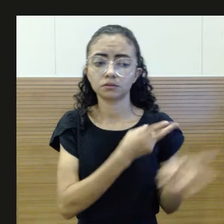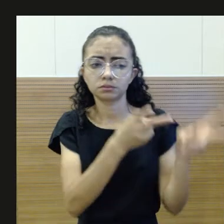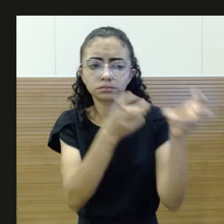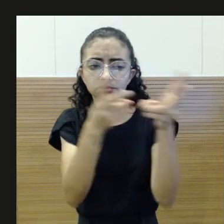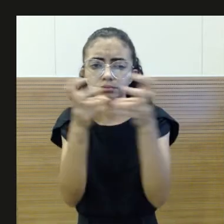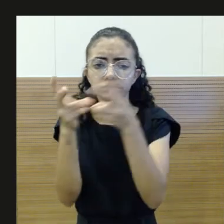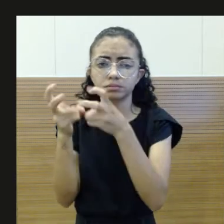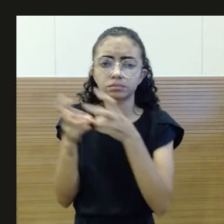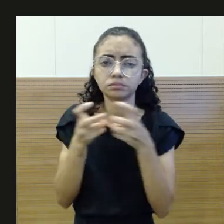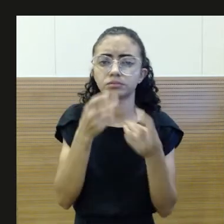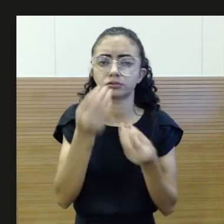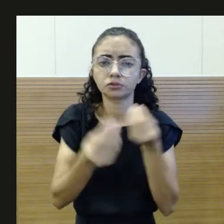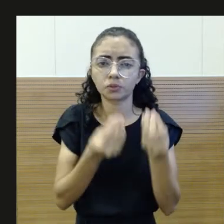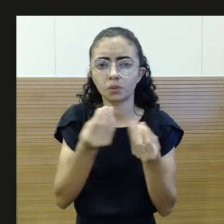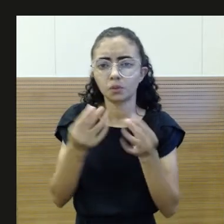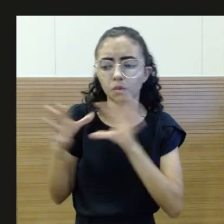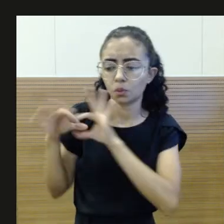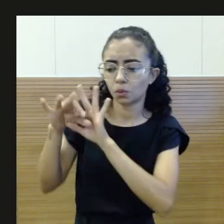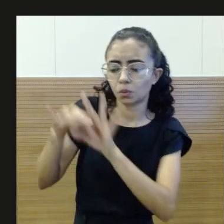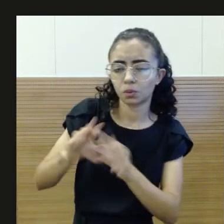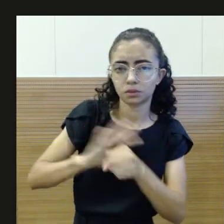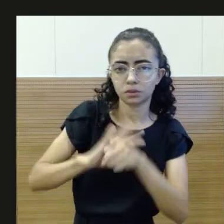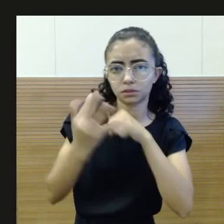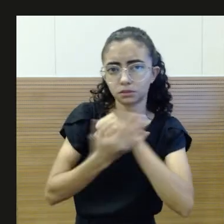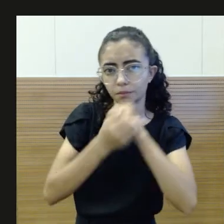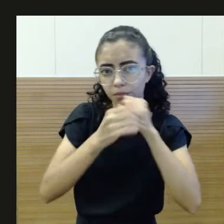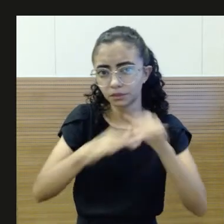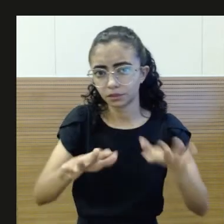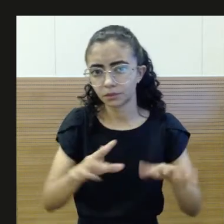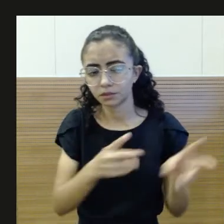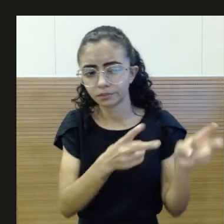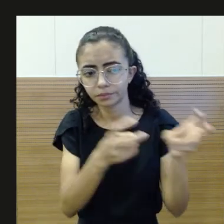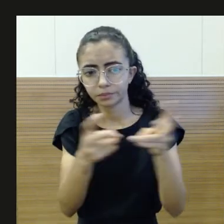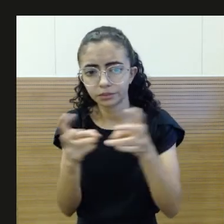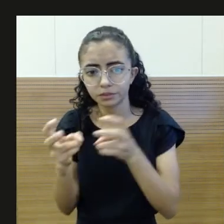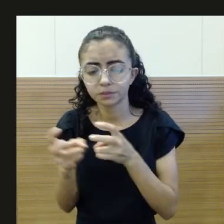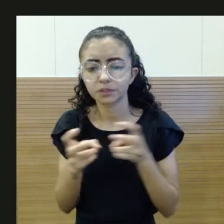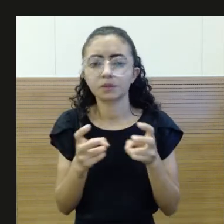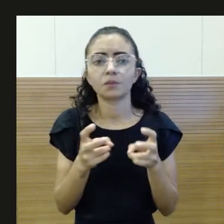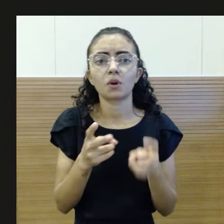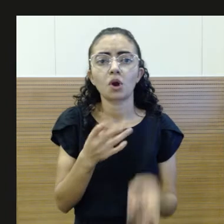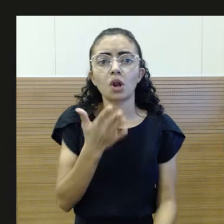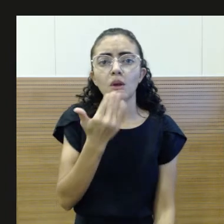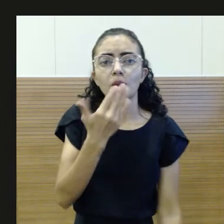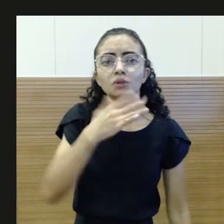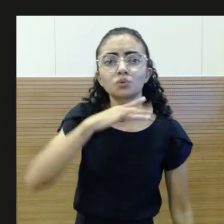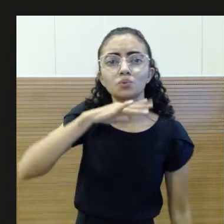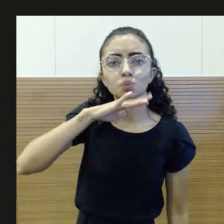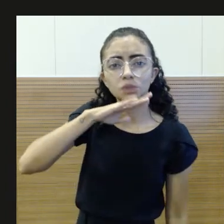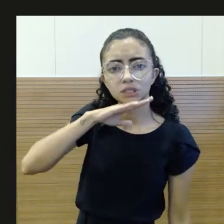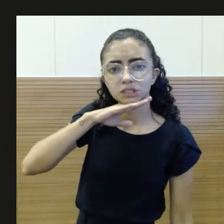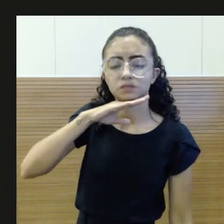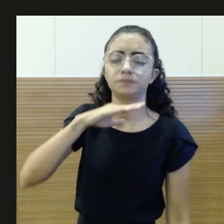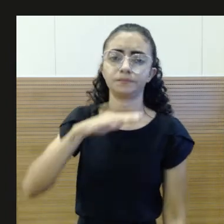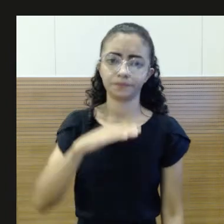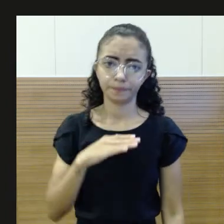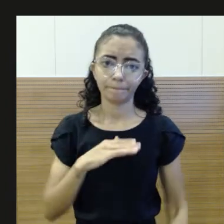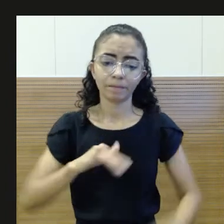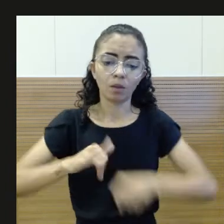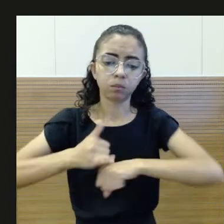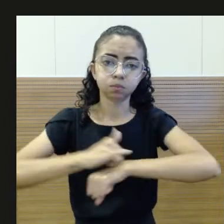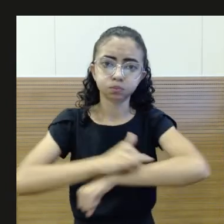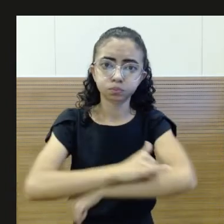they boost the minimally processed foods. And as it has been mentioned, we adopt the NOVA classification that divide the